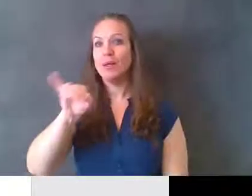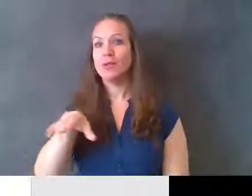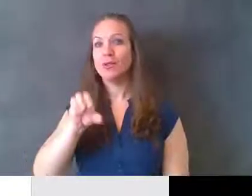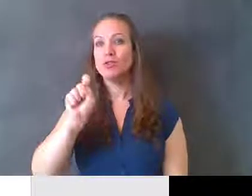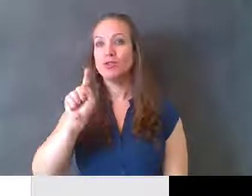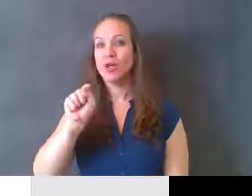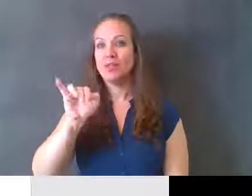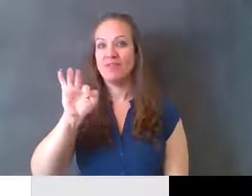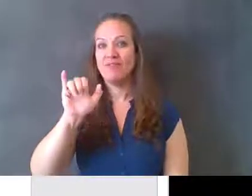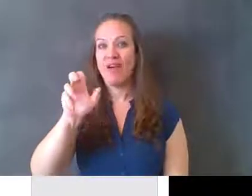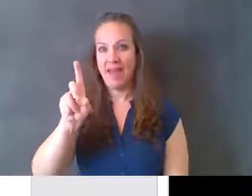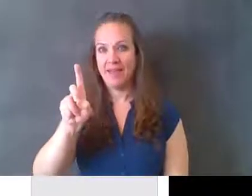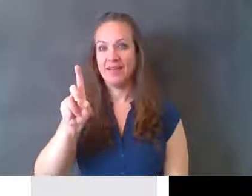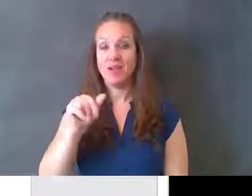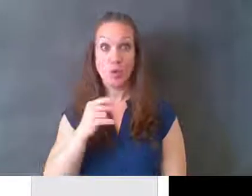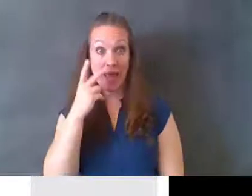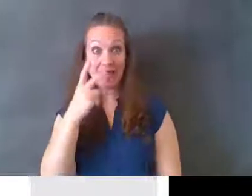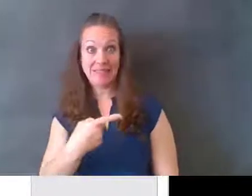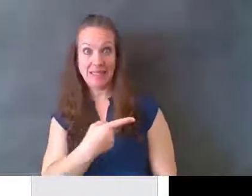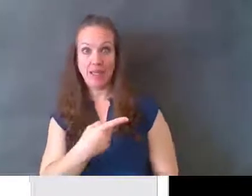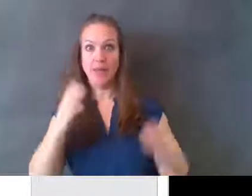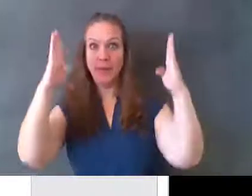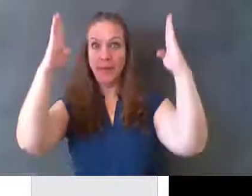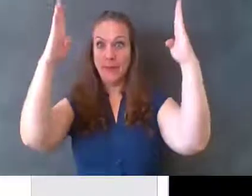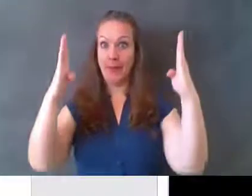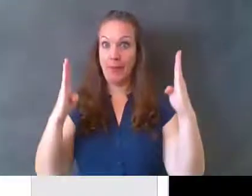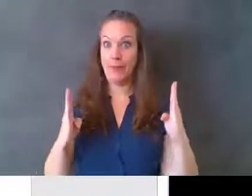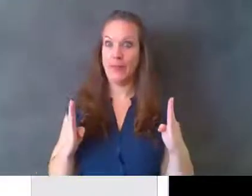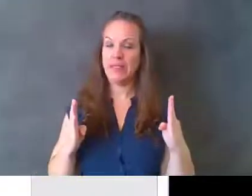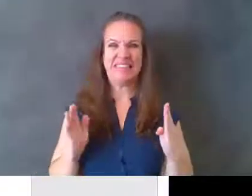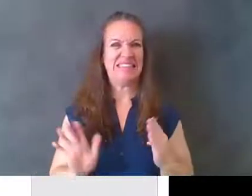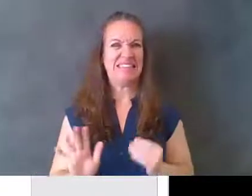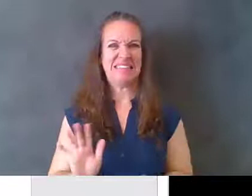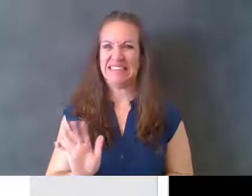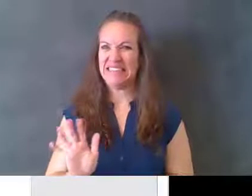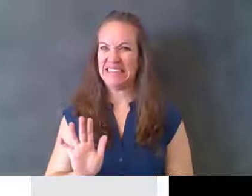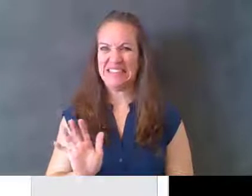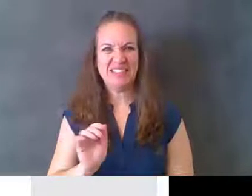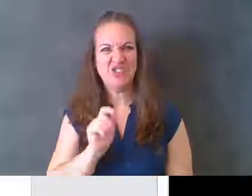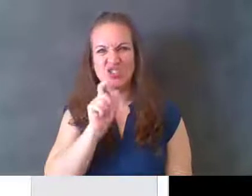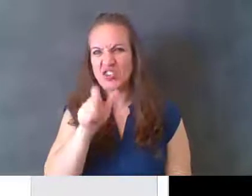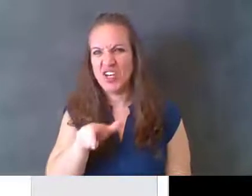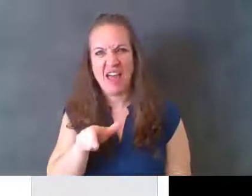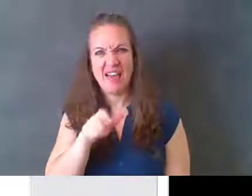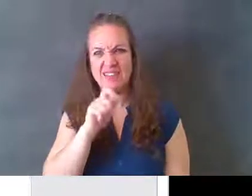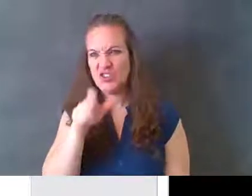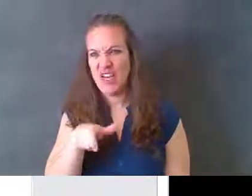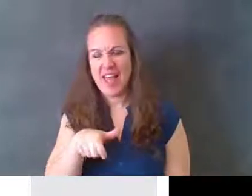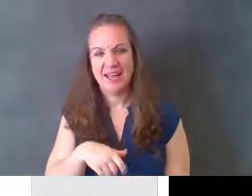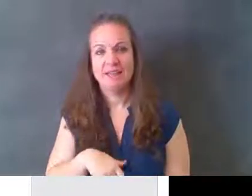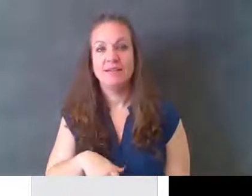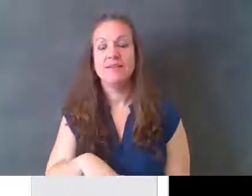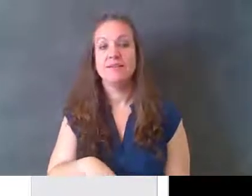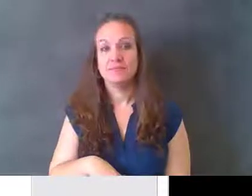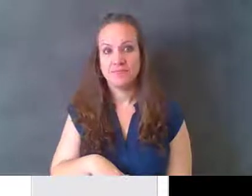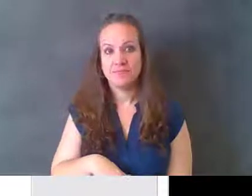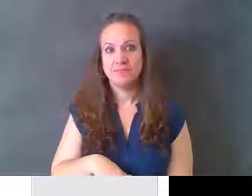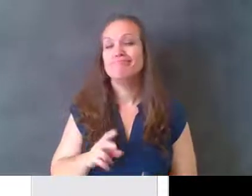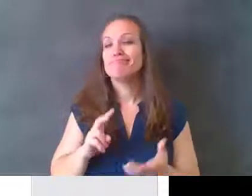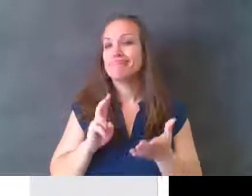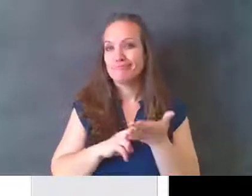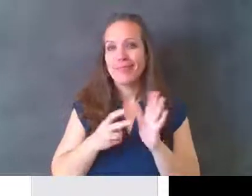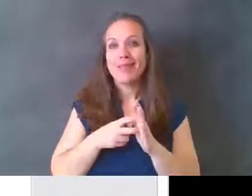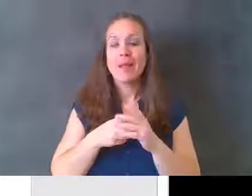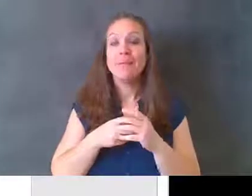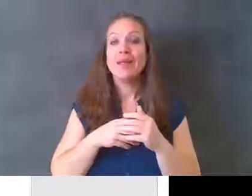so you can see what that looks like. So you'll see after we click justify, justify is evenly distributing